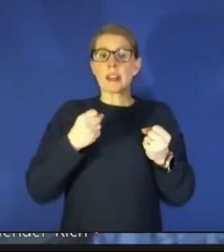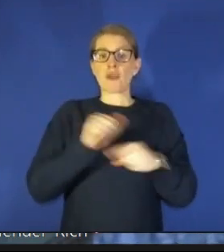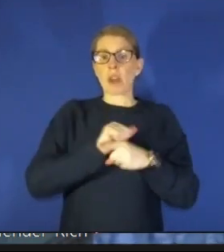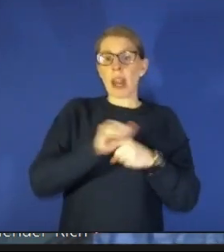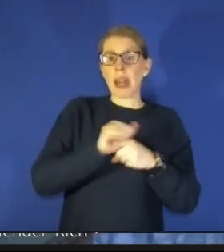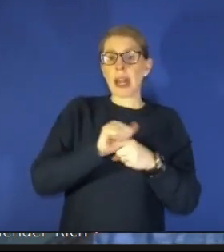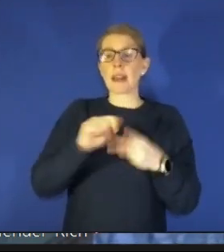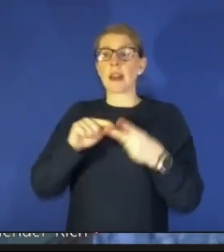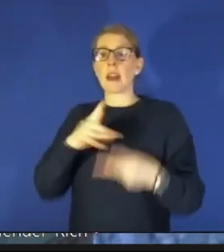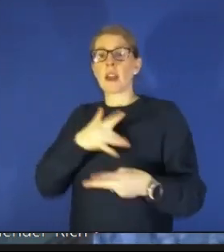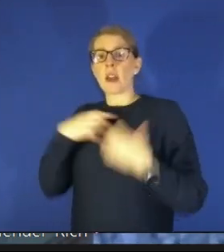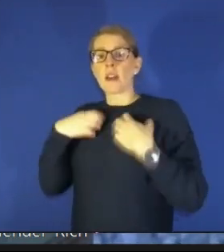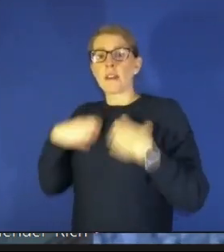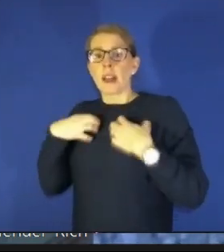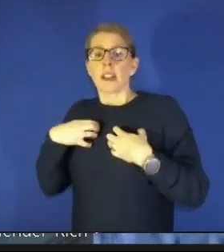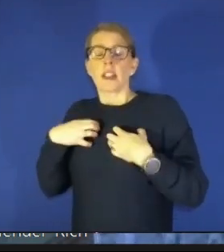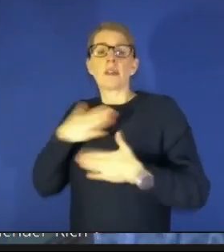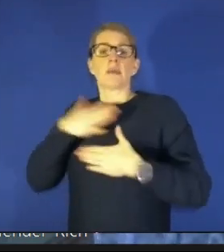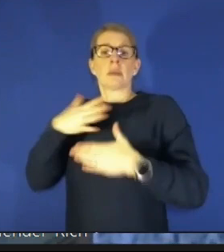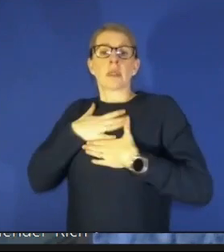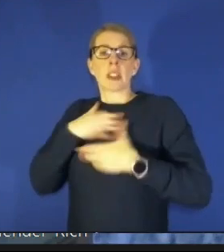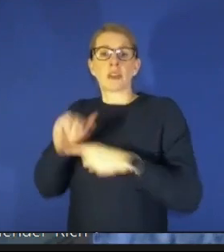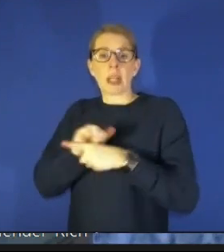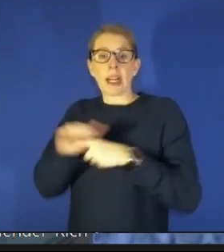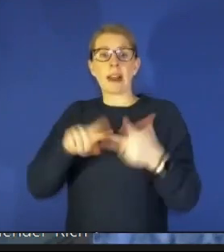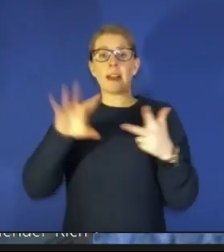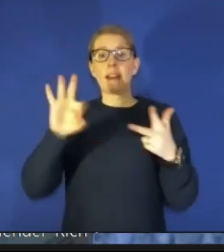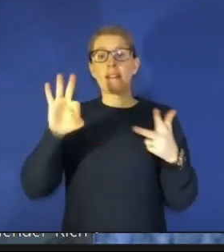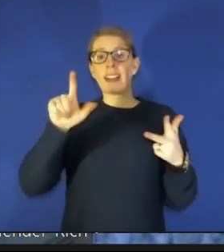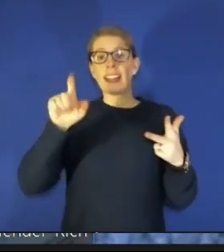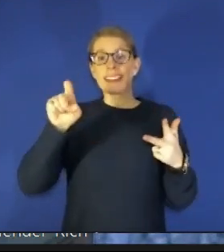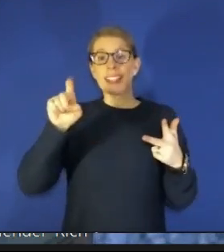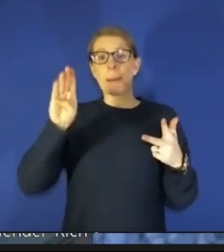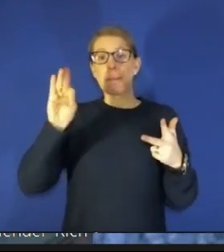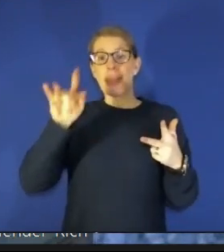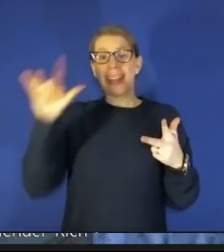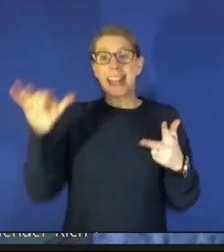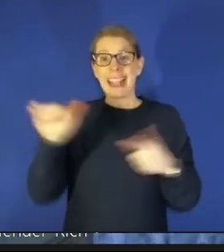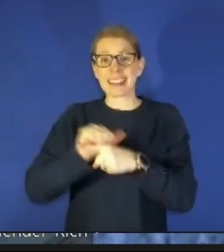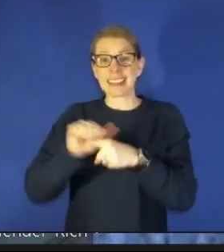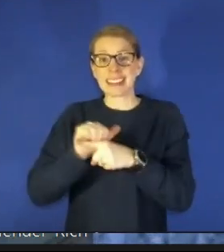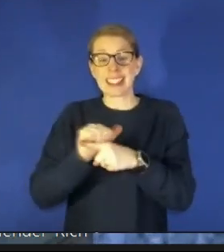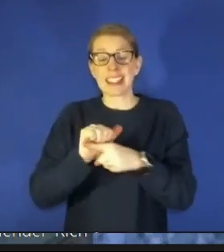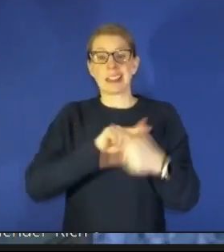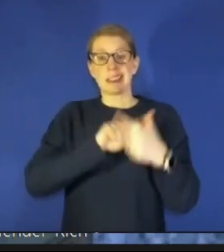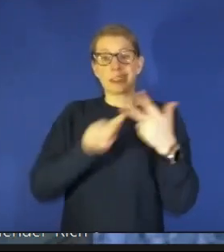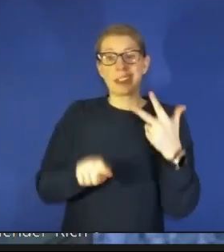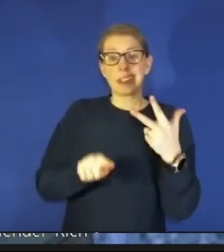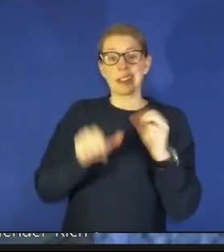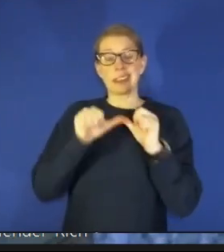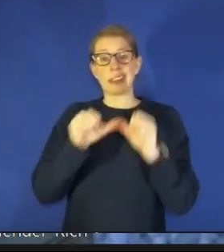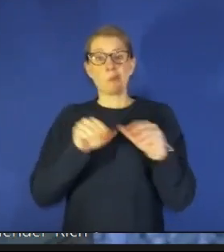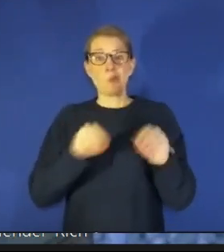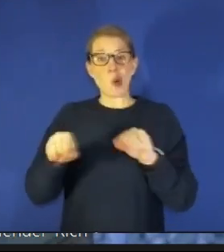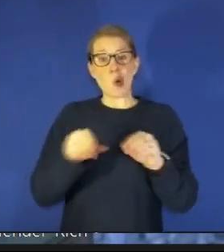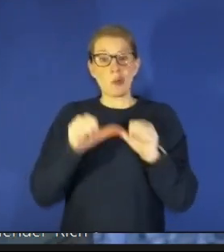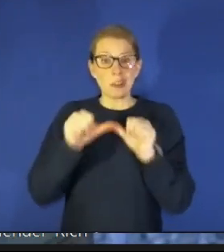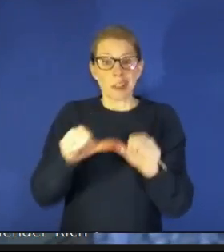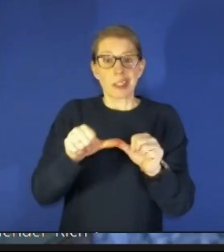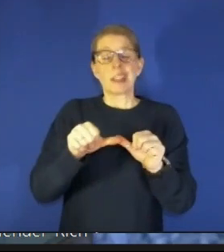cardiovascular training versus just flexibility change the way that we can continue to move ongoing and continue